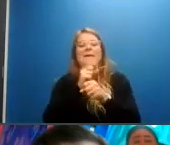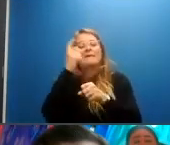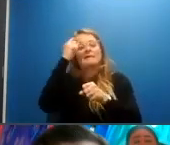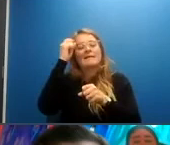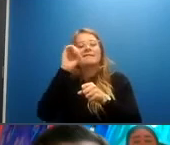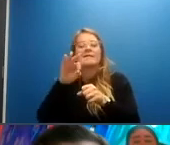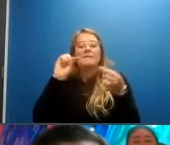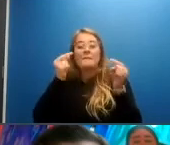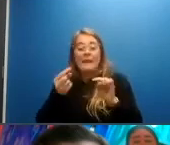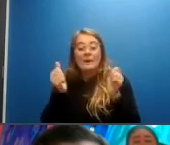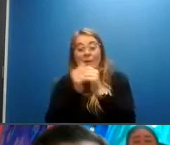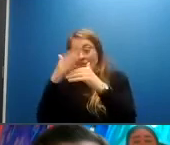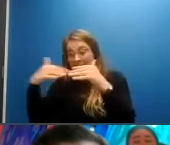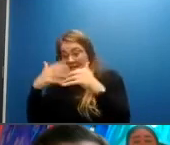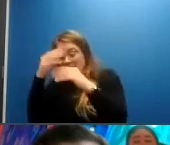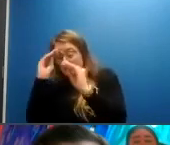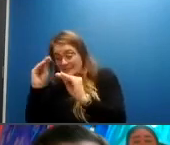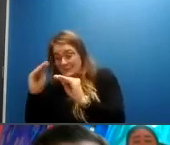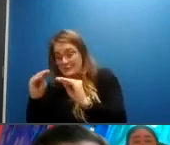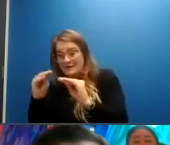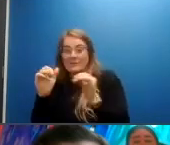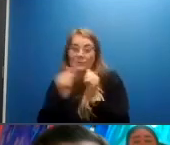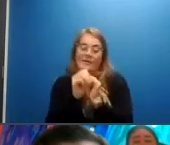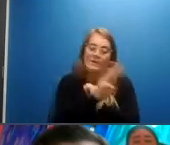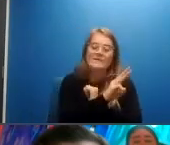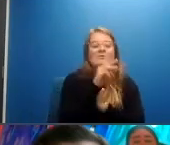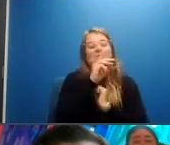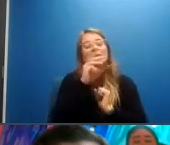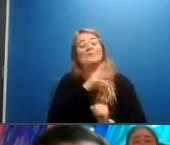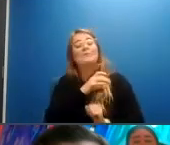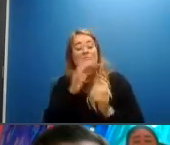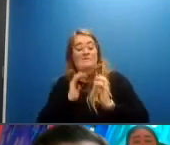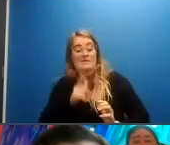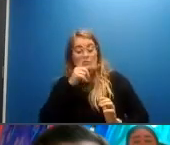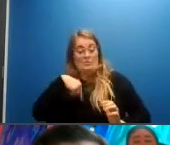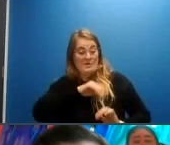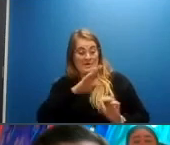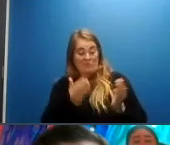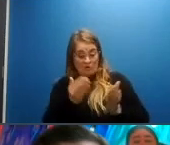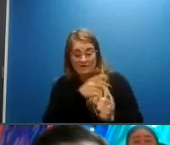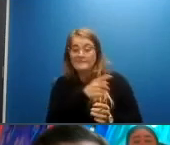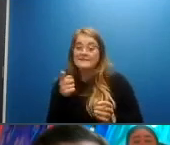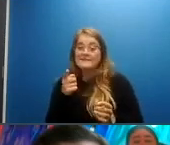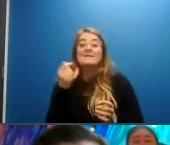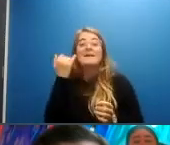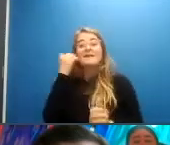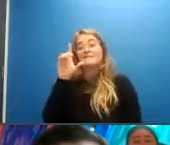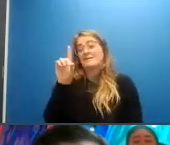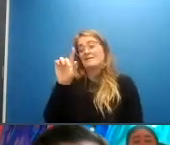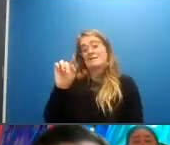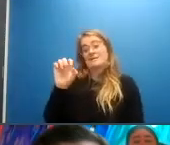and Indigenous teachings is so awesome for the clients that we serve, especially when we're in the downtown east side